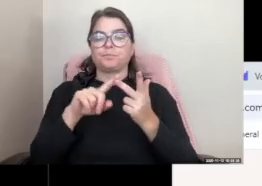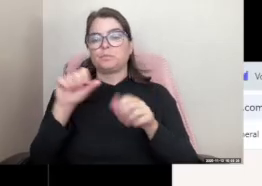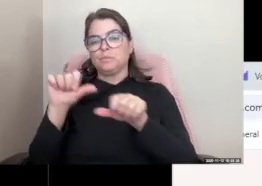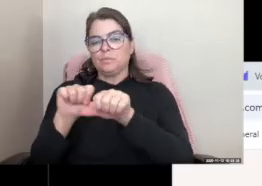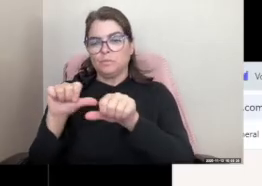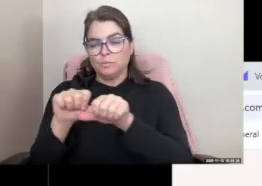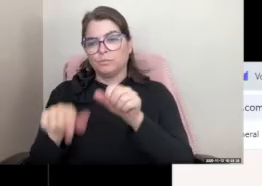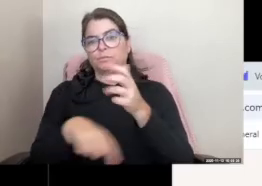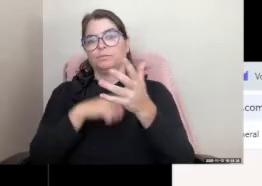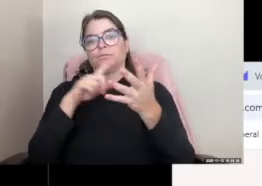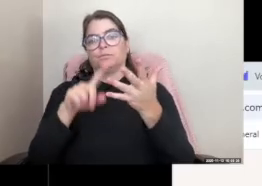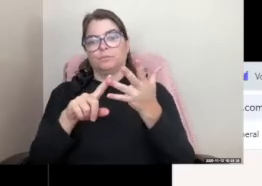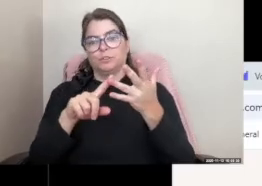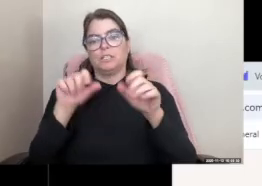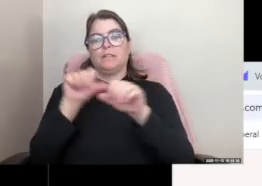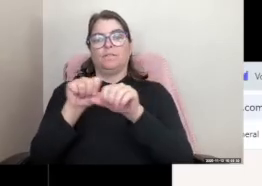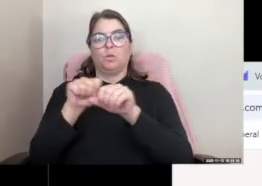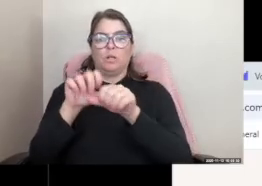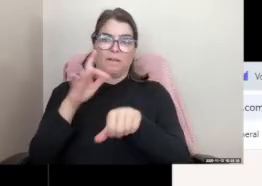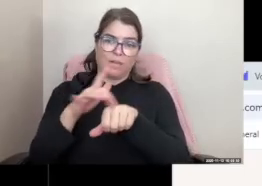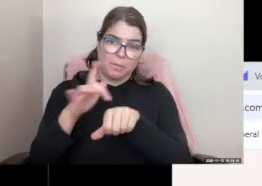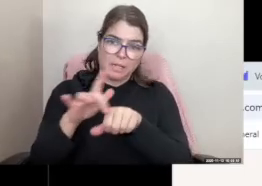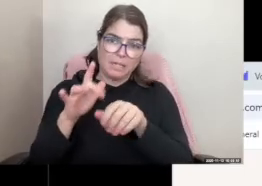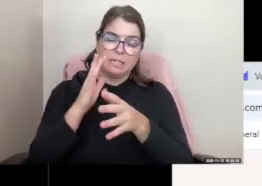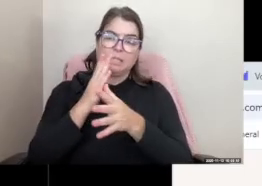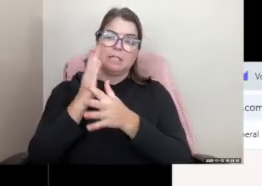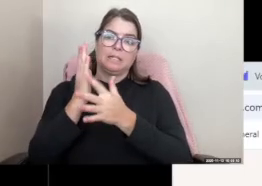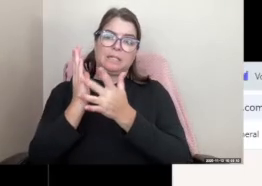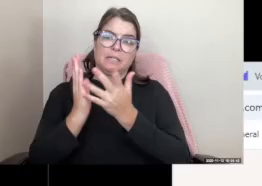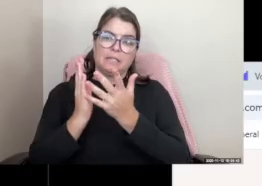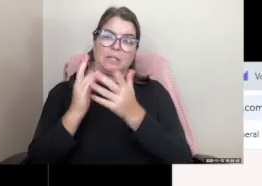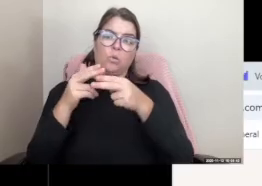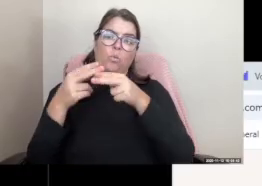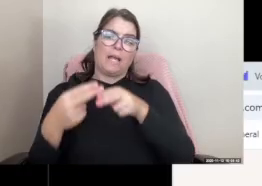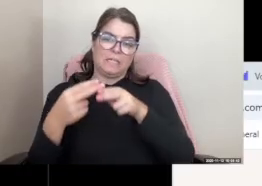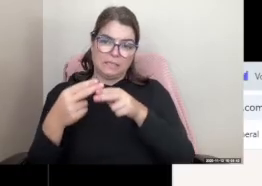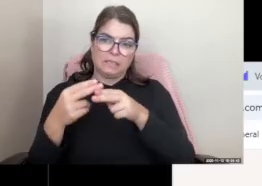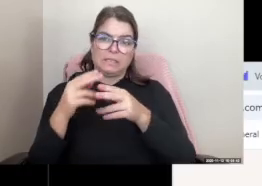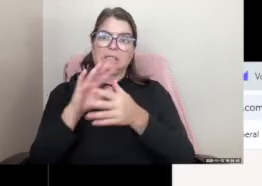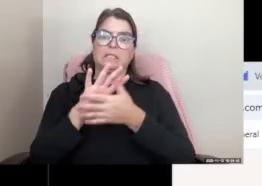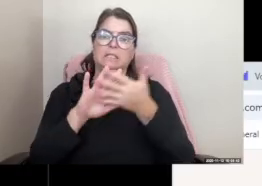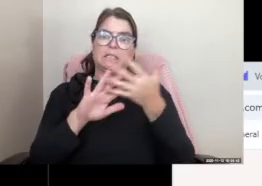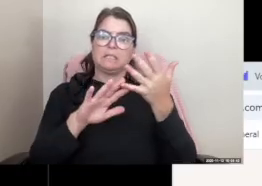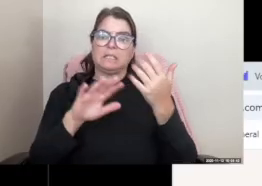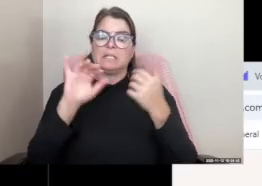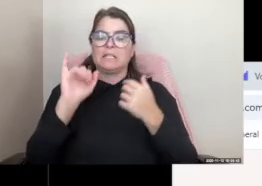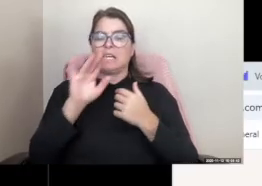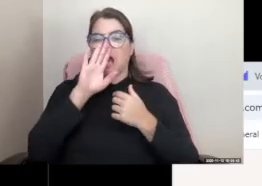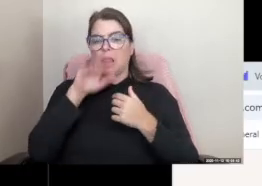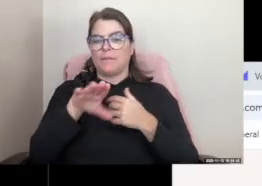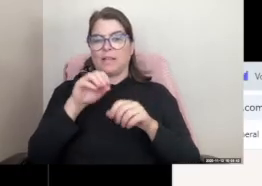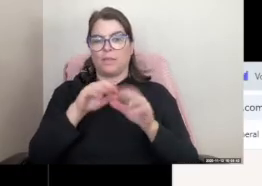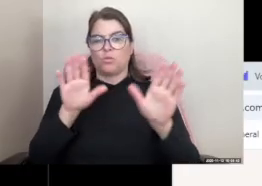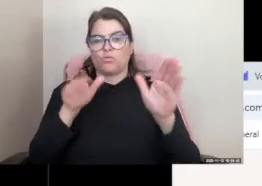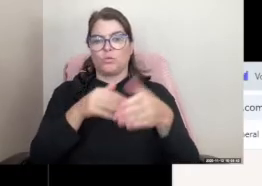to these fleets where we can cover all of the hurdles. Because sometimes it's not just about the price of the truck.